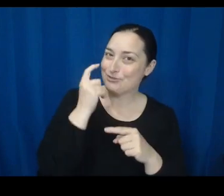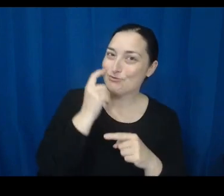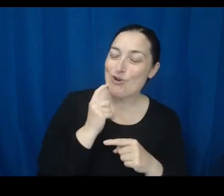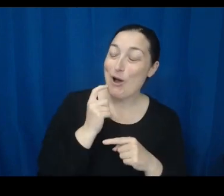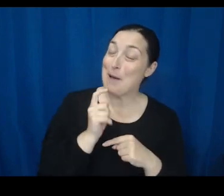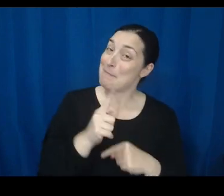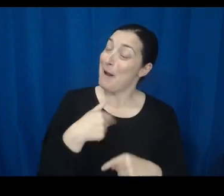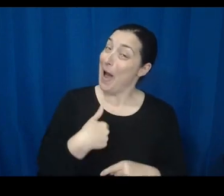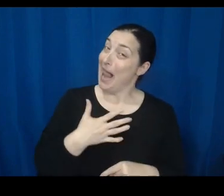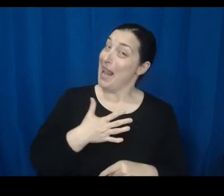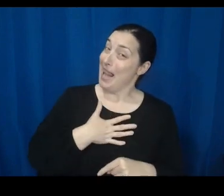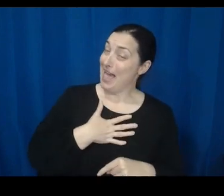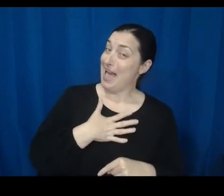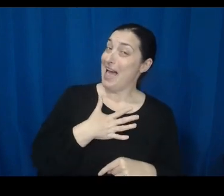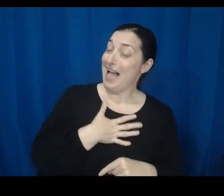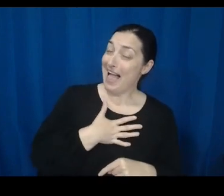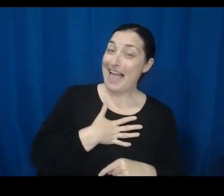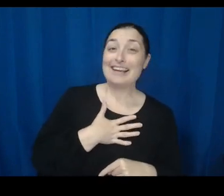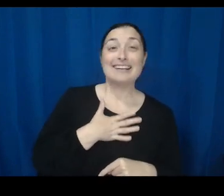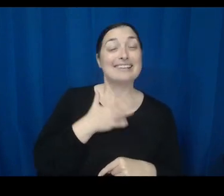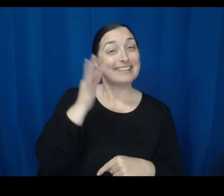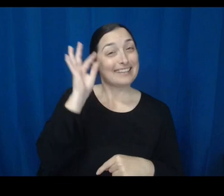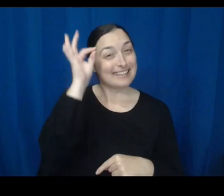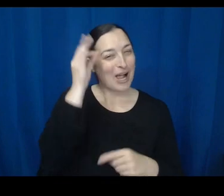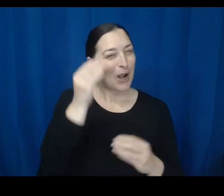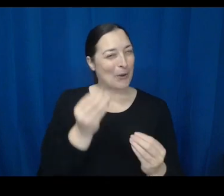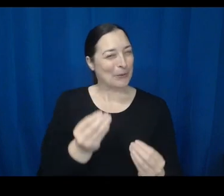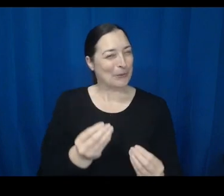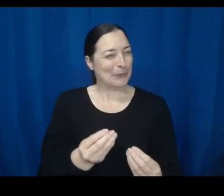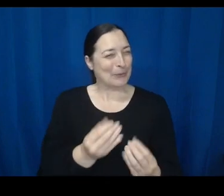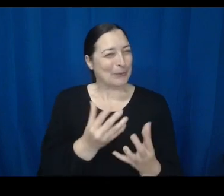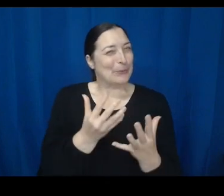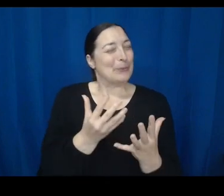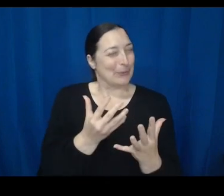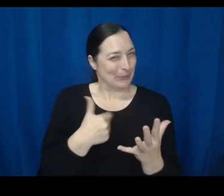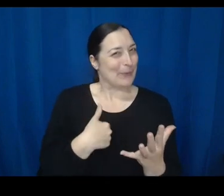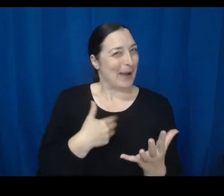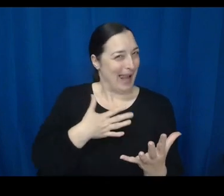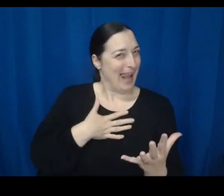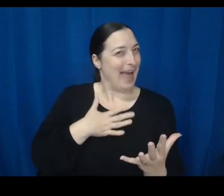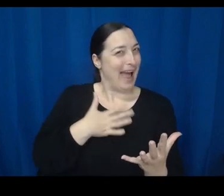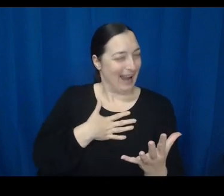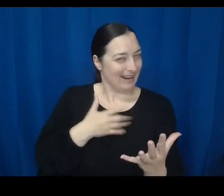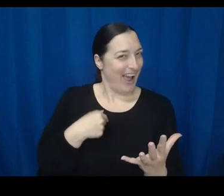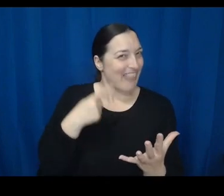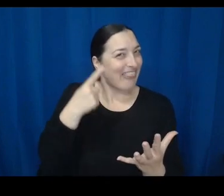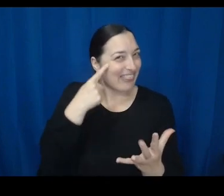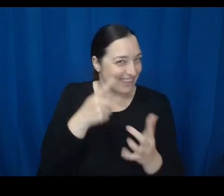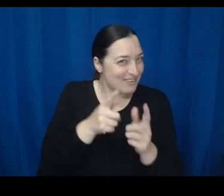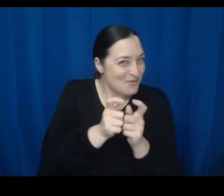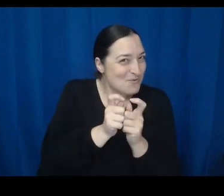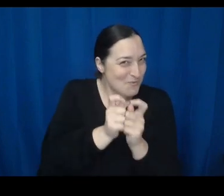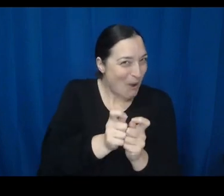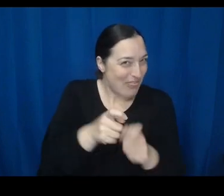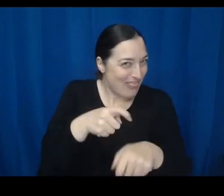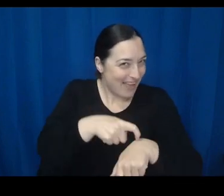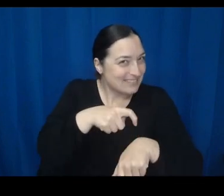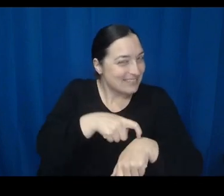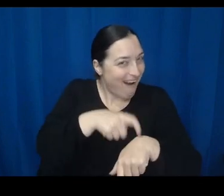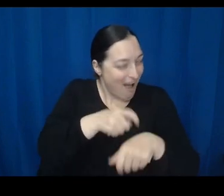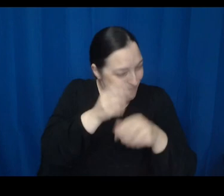how the yellow is shining through from underneath, so I think it was worth spending time putting